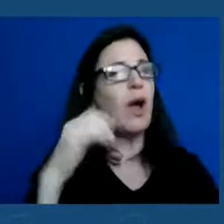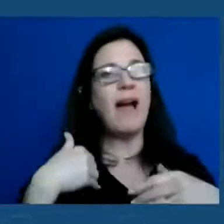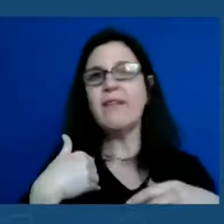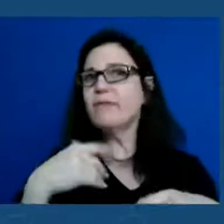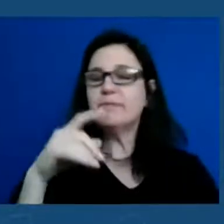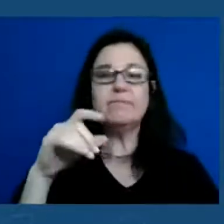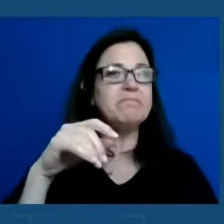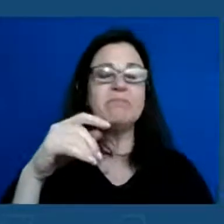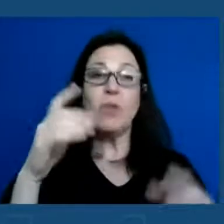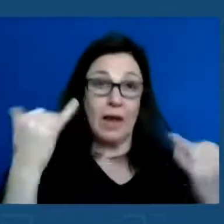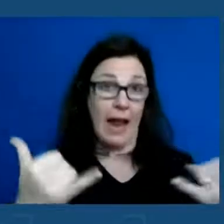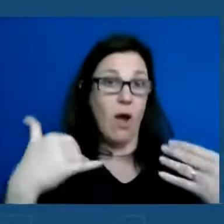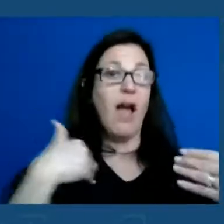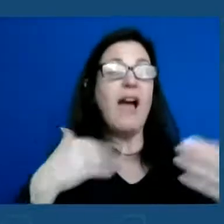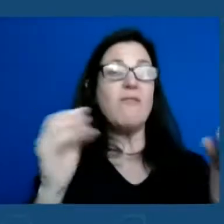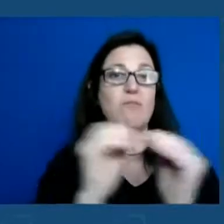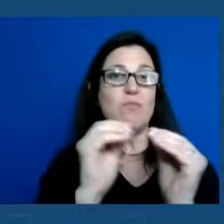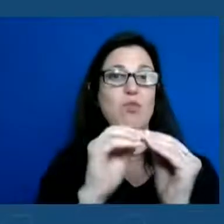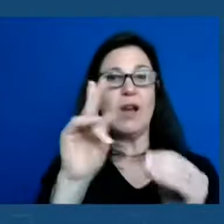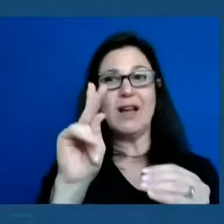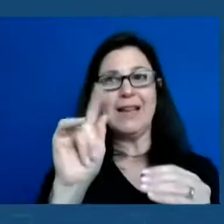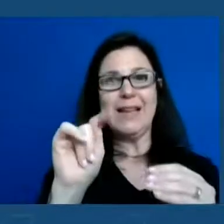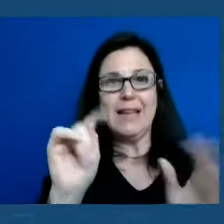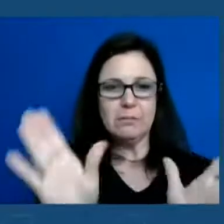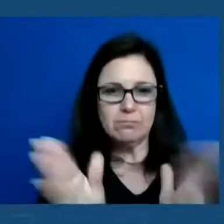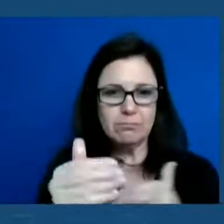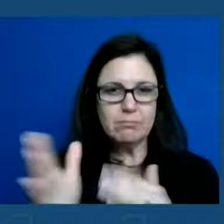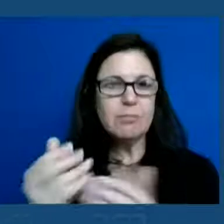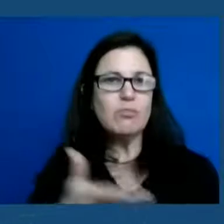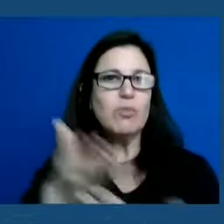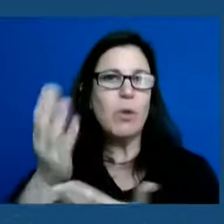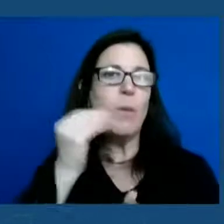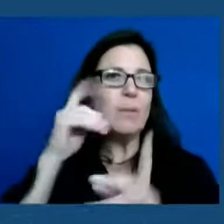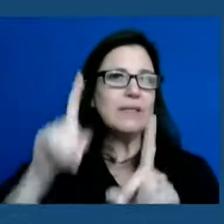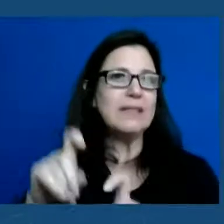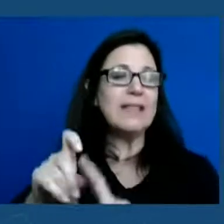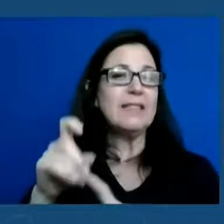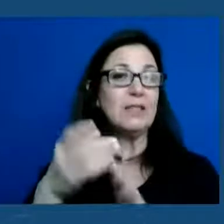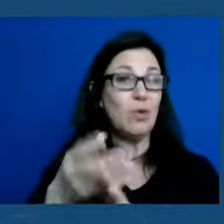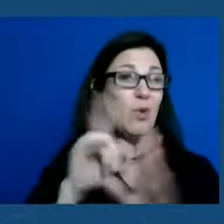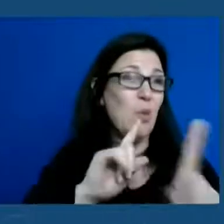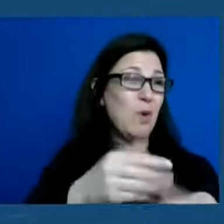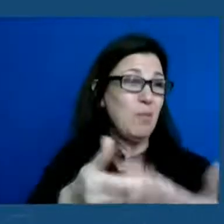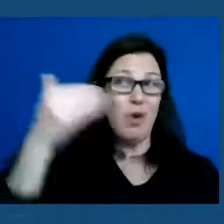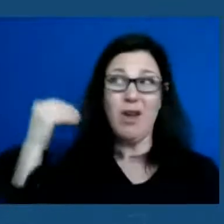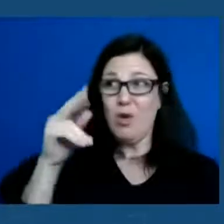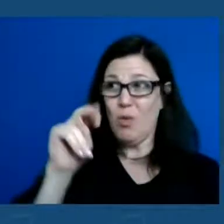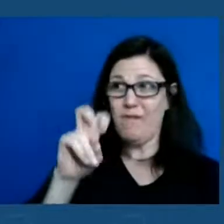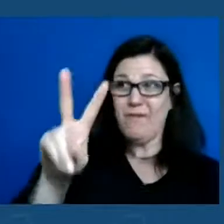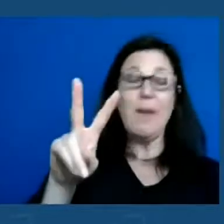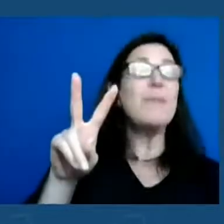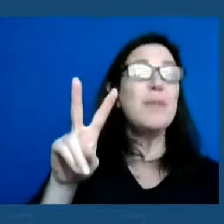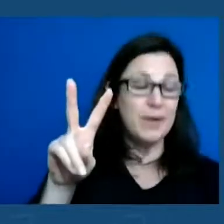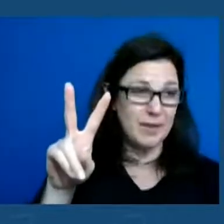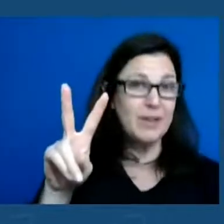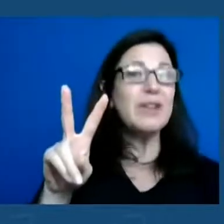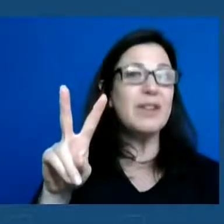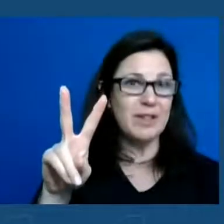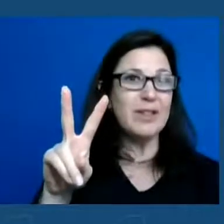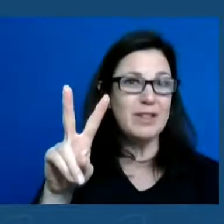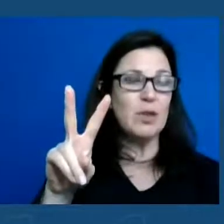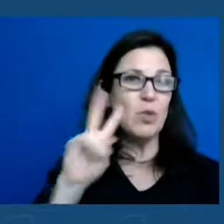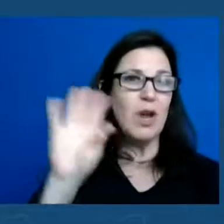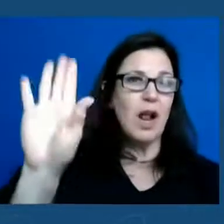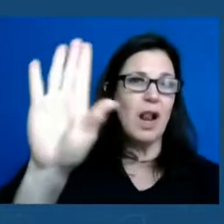We ordered back in November, before any other state realized the significance of home testing. We amassed